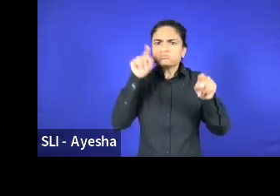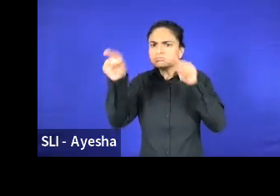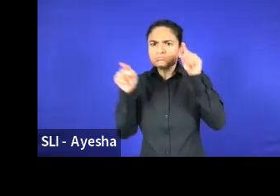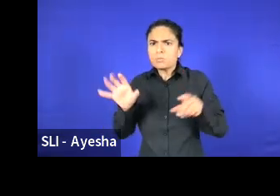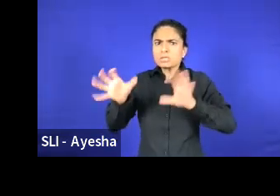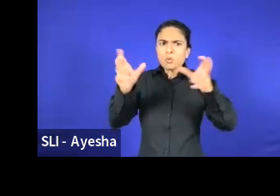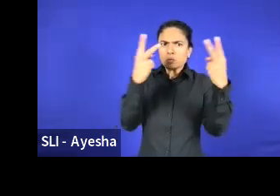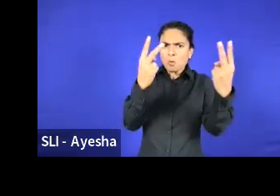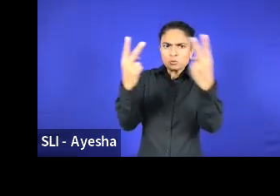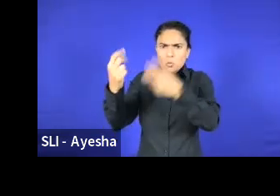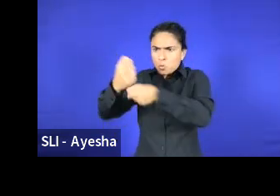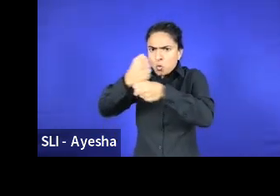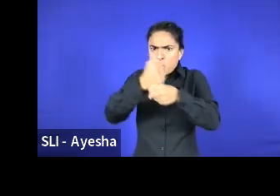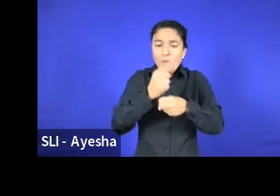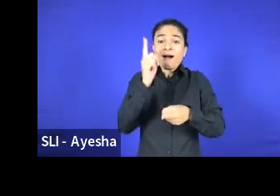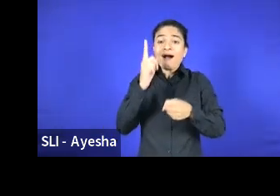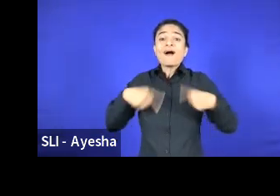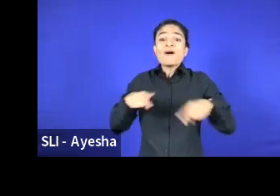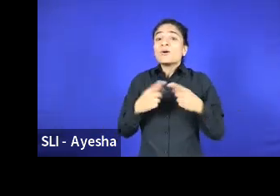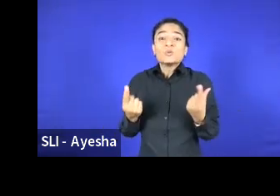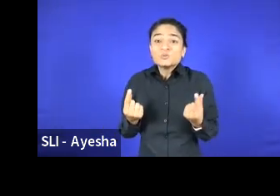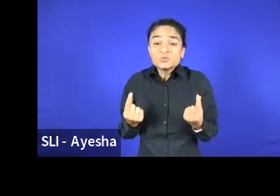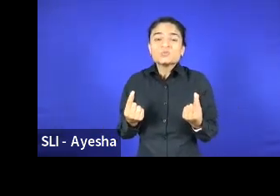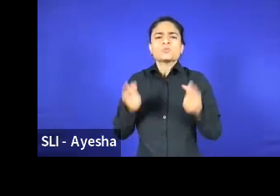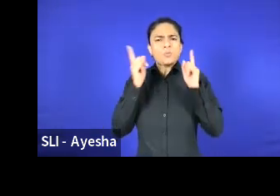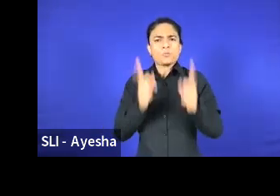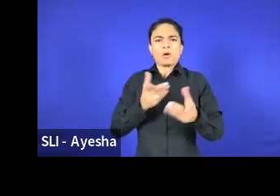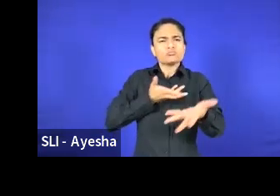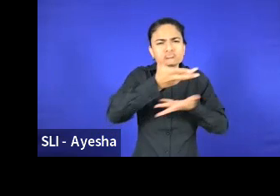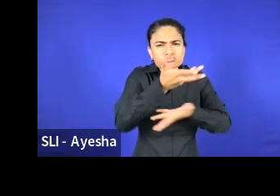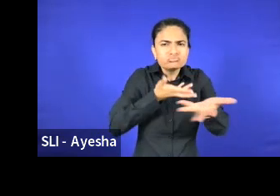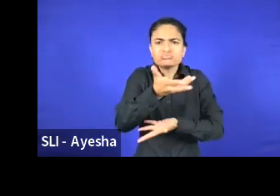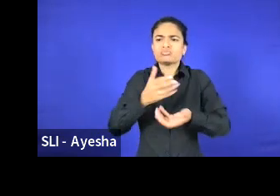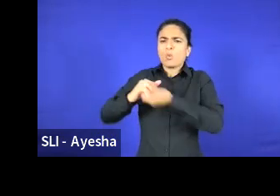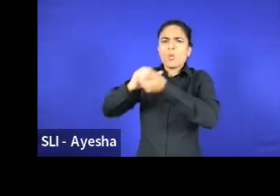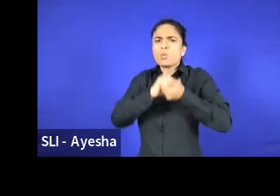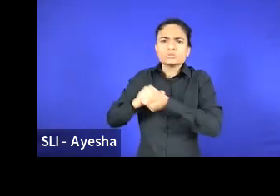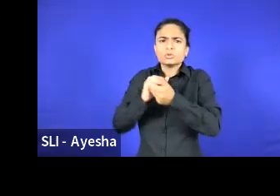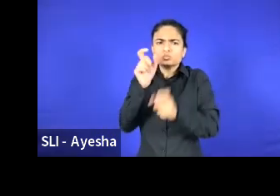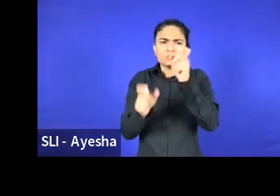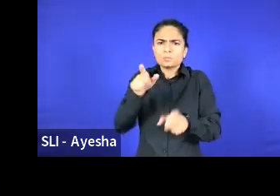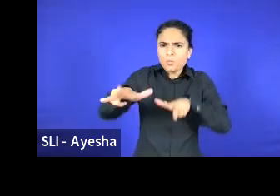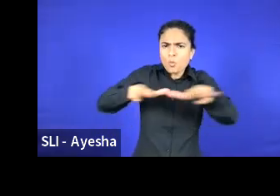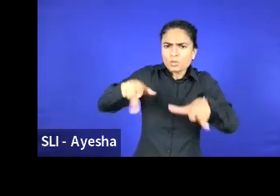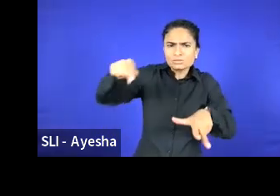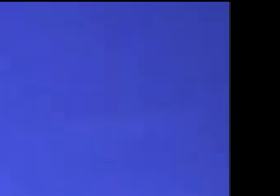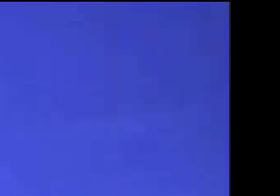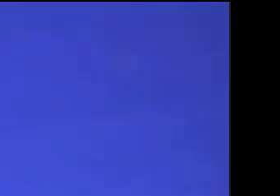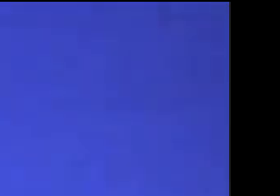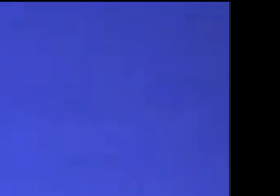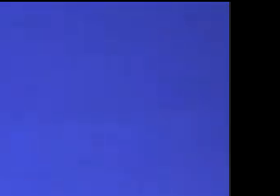so that they have trust in the system and strong ownership over the system. Thank you very much.